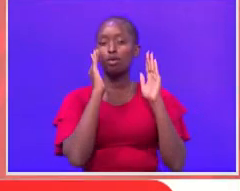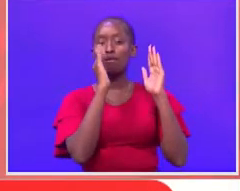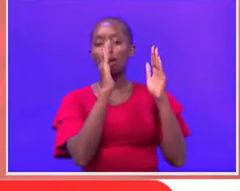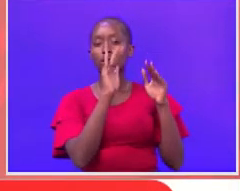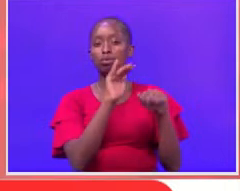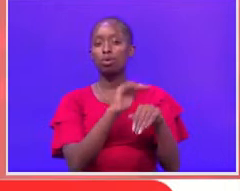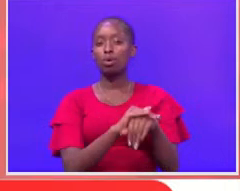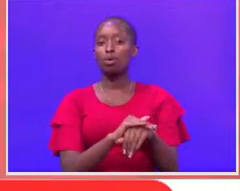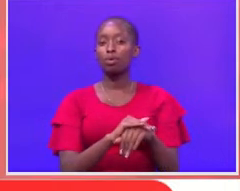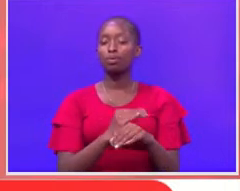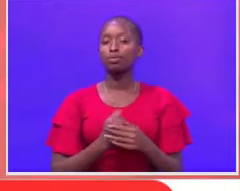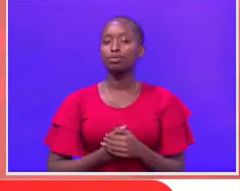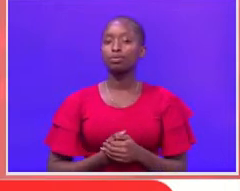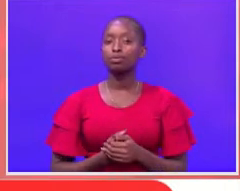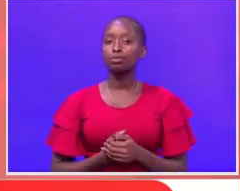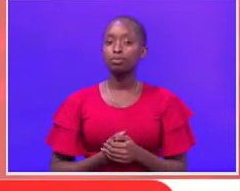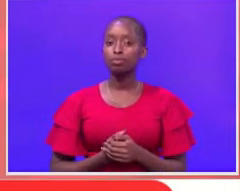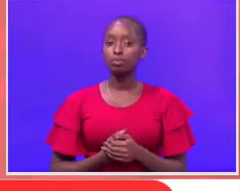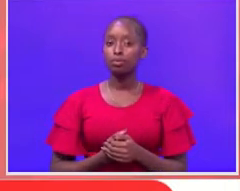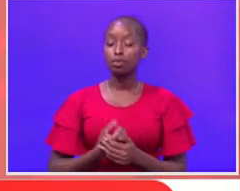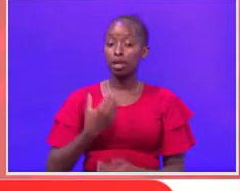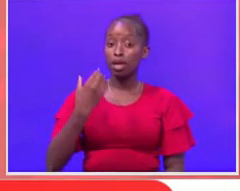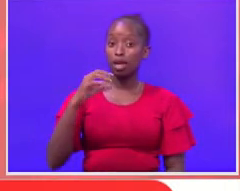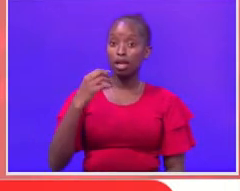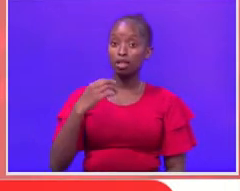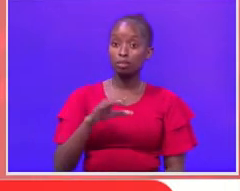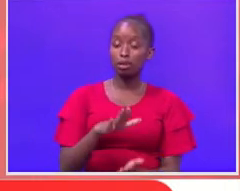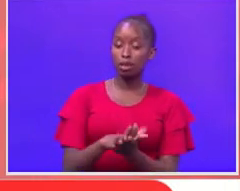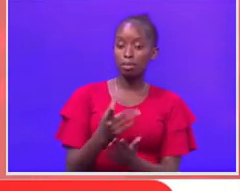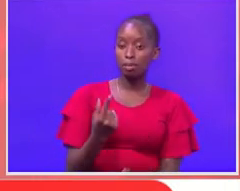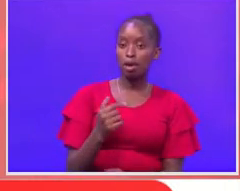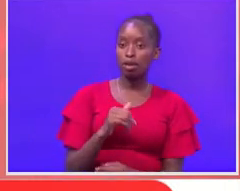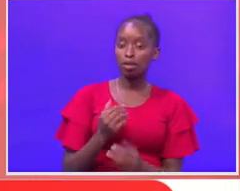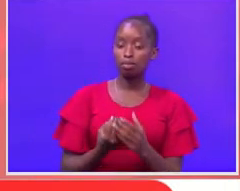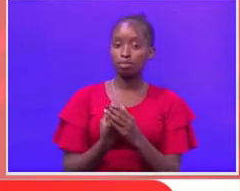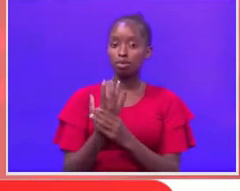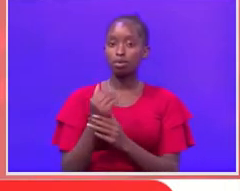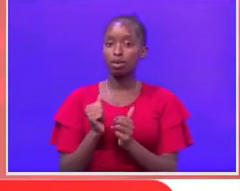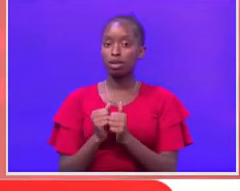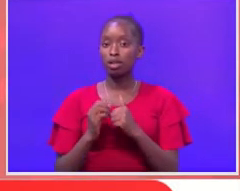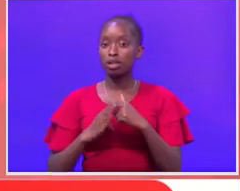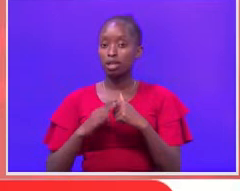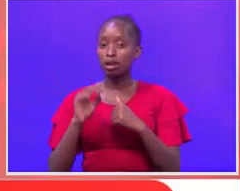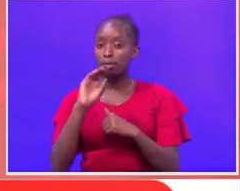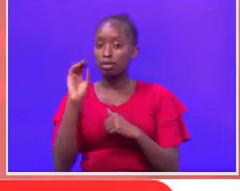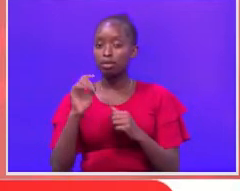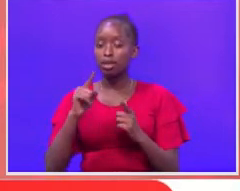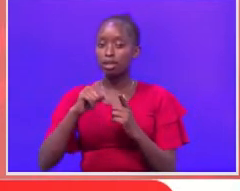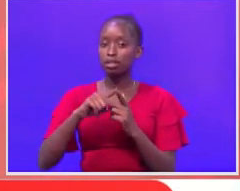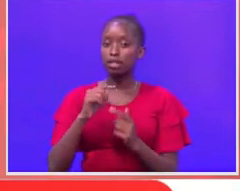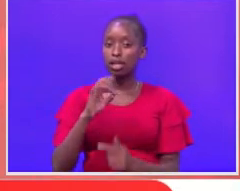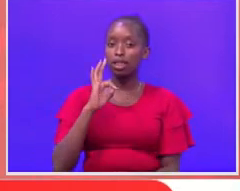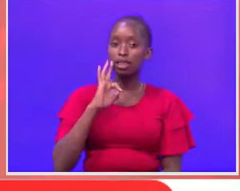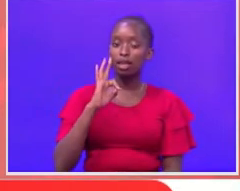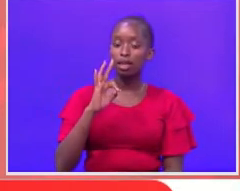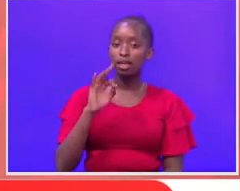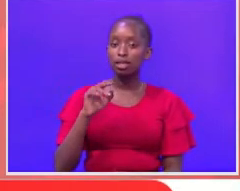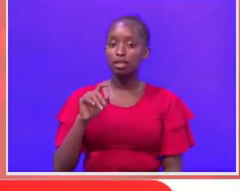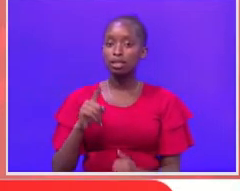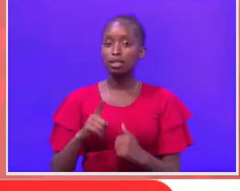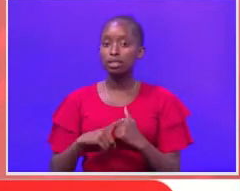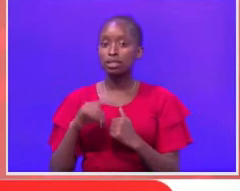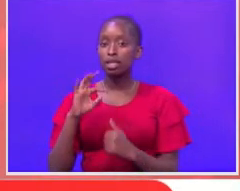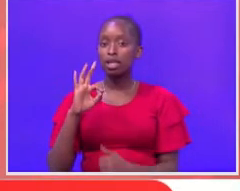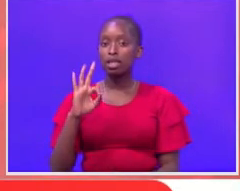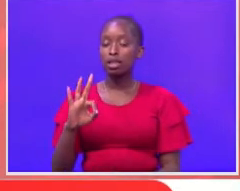deposits, a growth there of 19% to about 363 billion shillings, which is